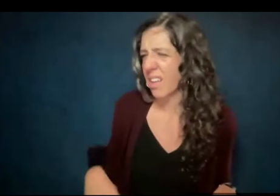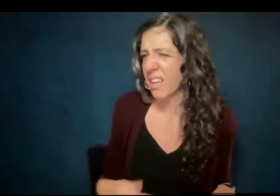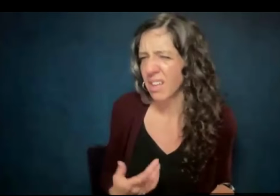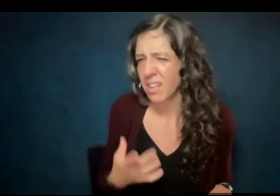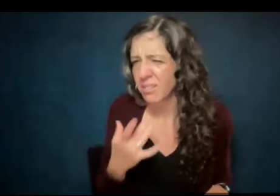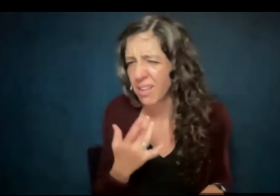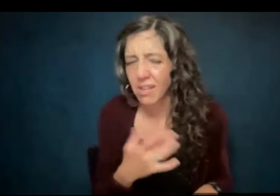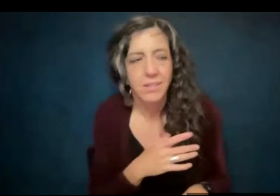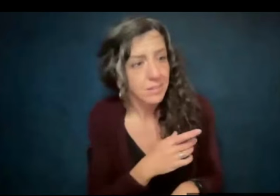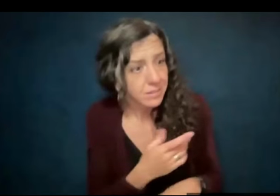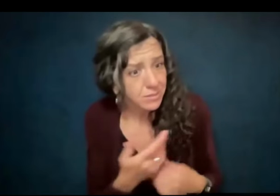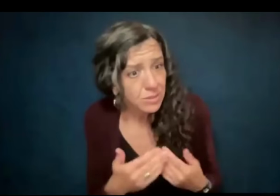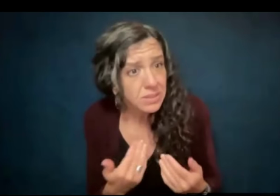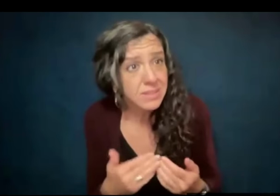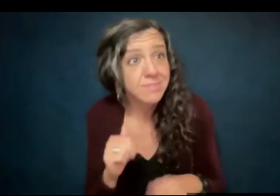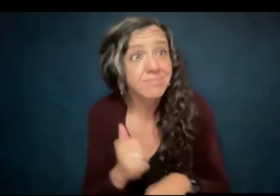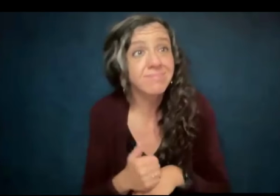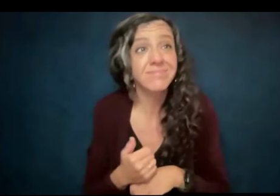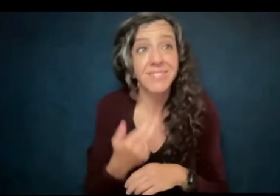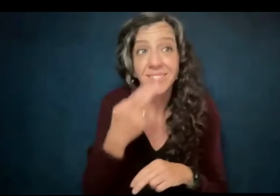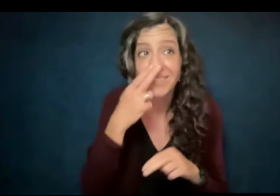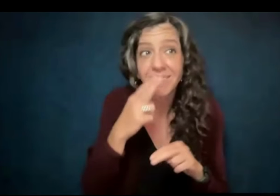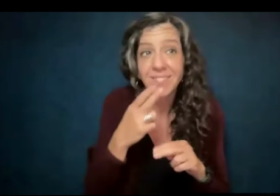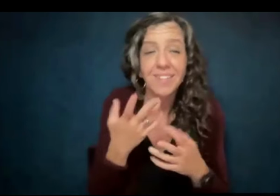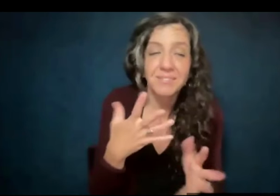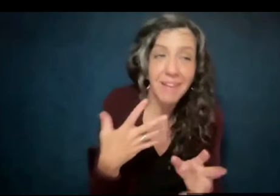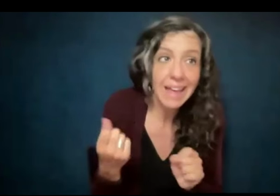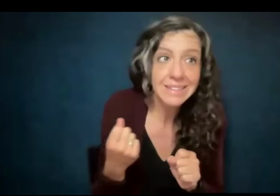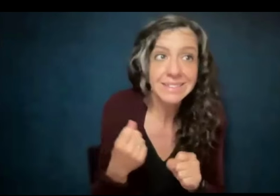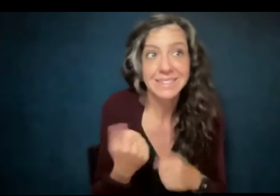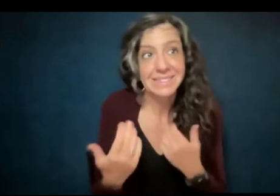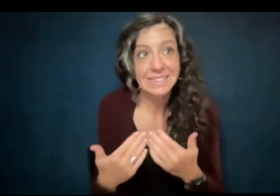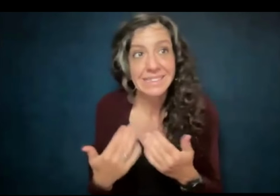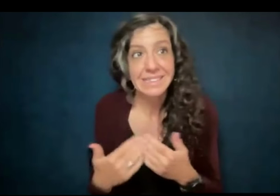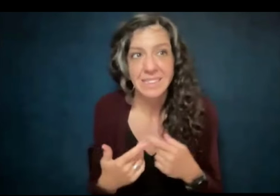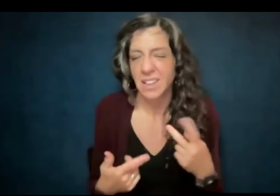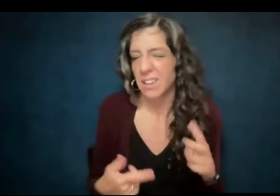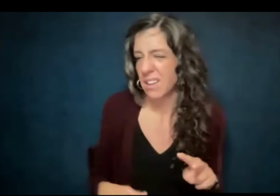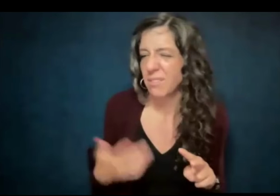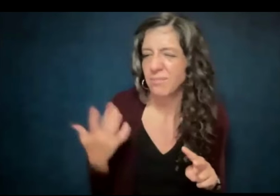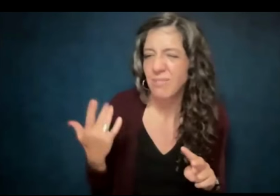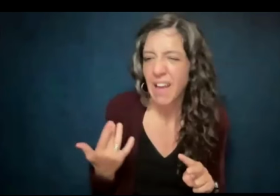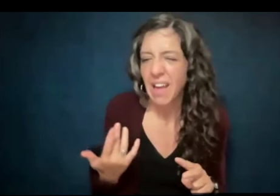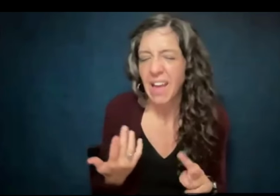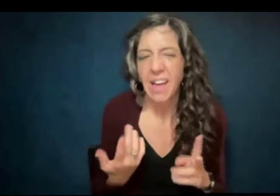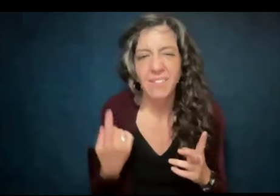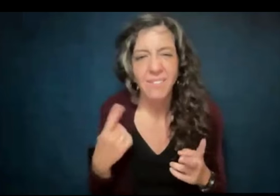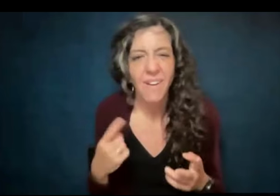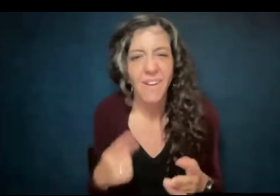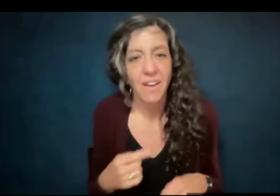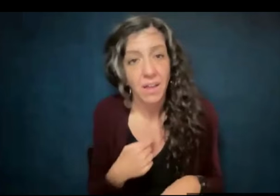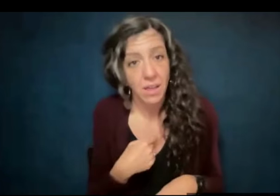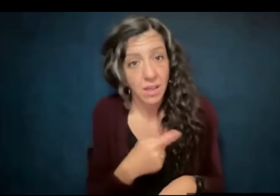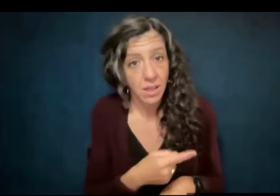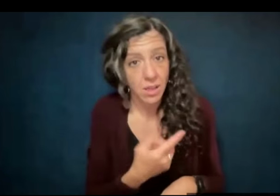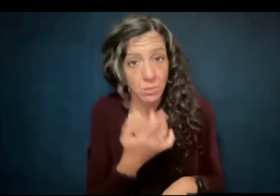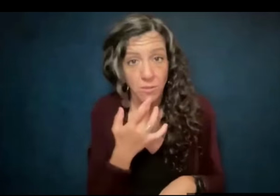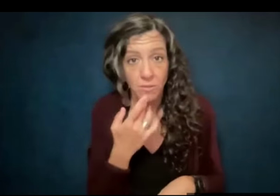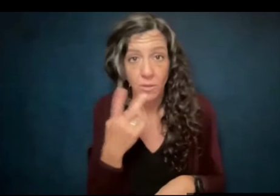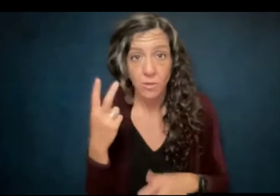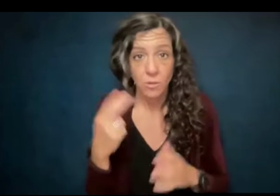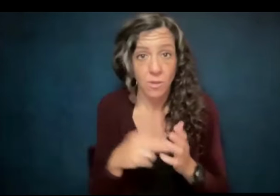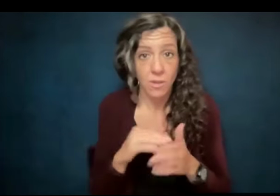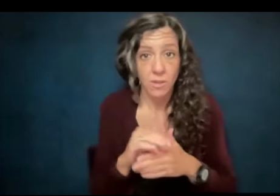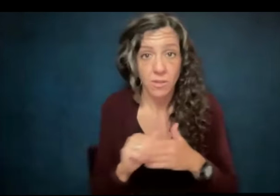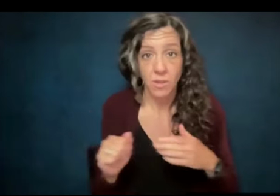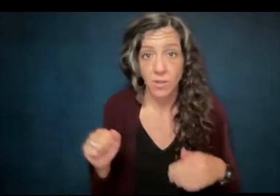up, super fast, super easy." And they'd be like, "What's the point?" And I would say, "Would you rather have $2,000